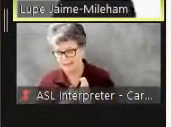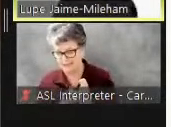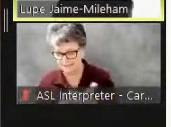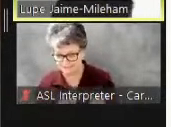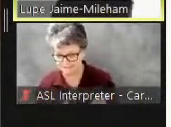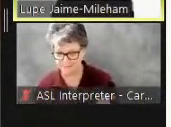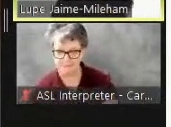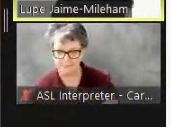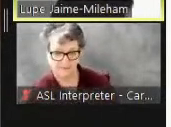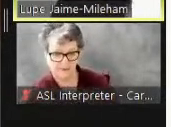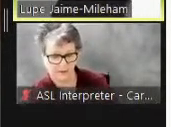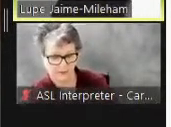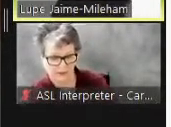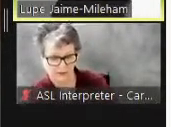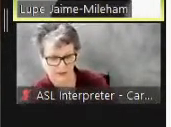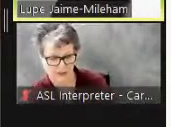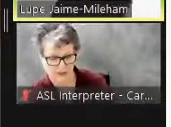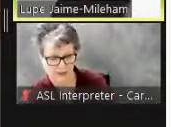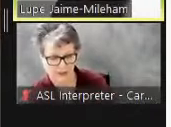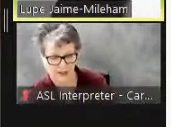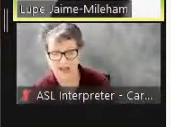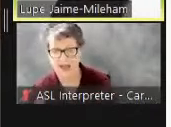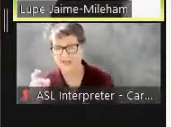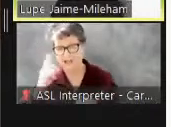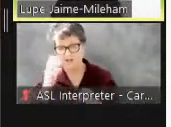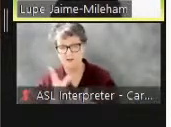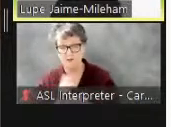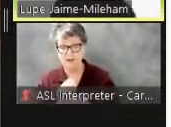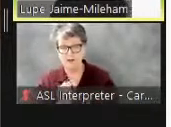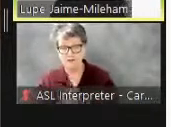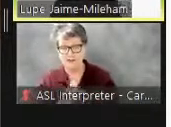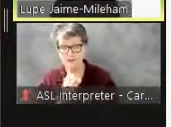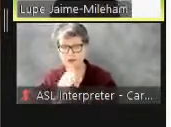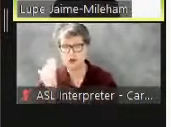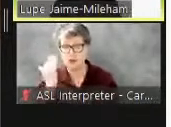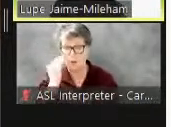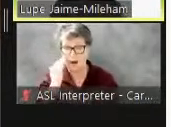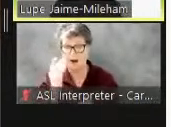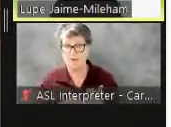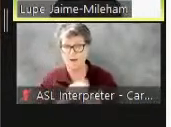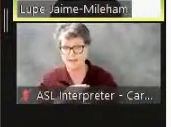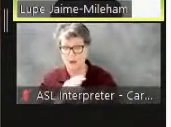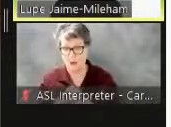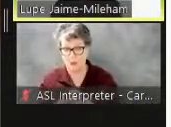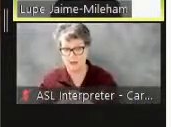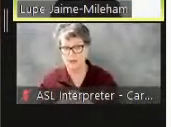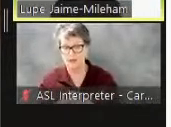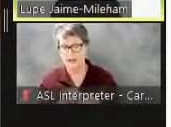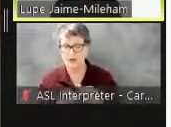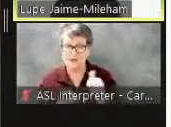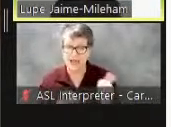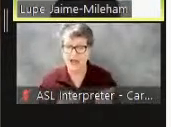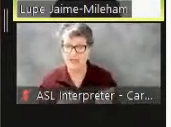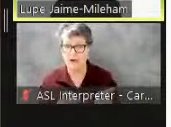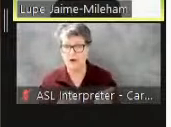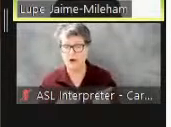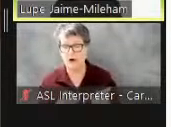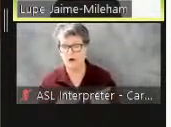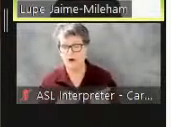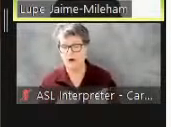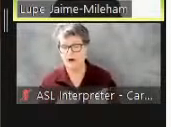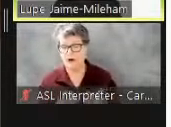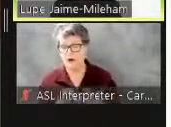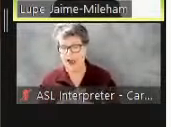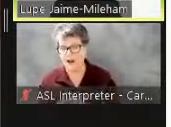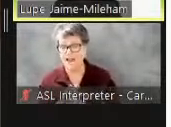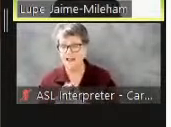our governor's budget, we wanted to make sure that you were aware of what was included. There'll be other venues that we can continue to answer